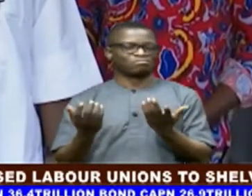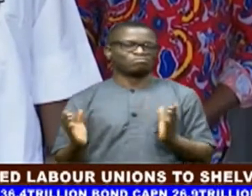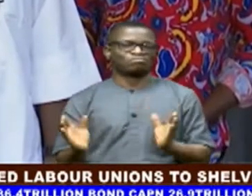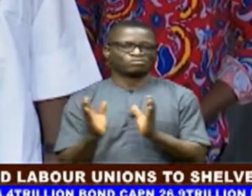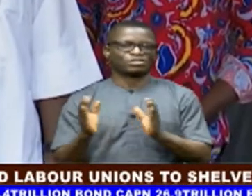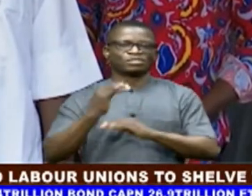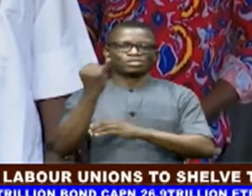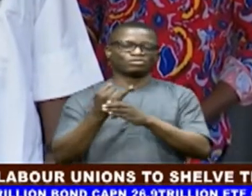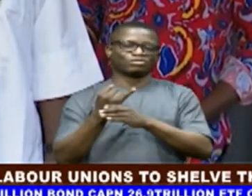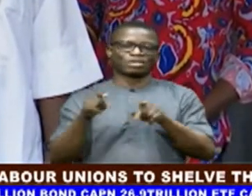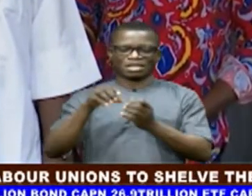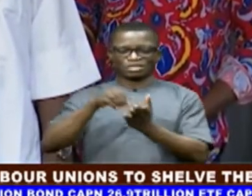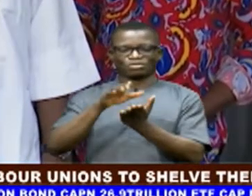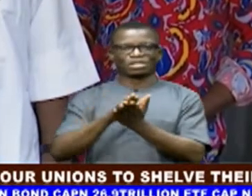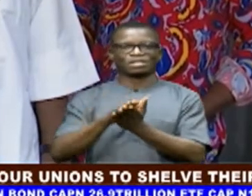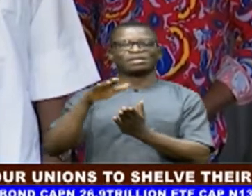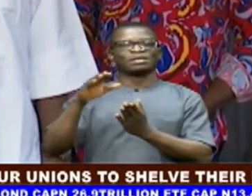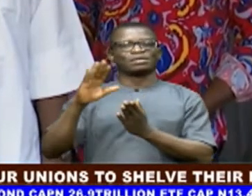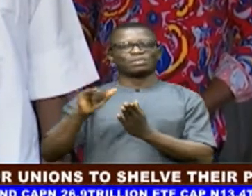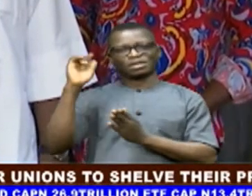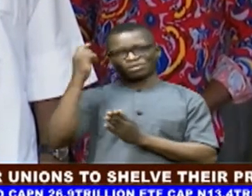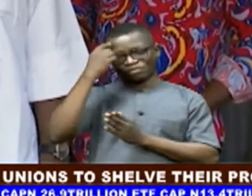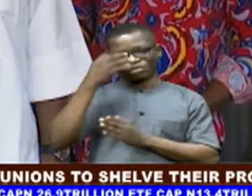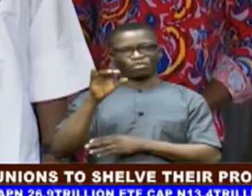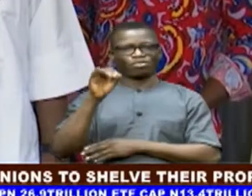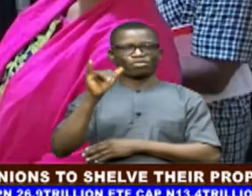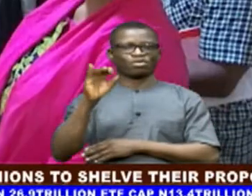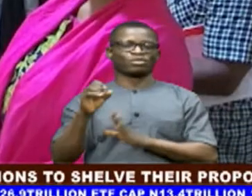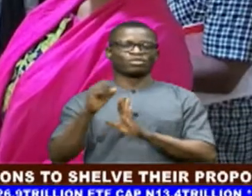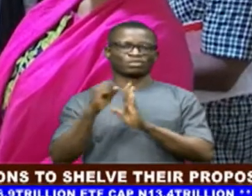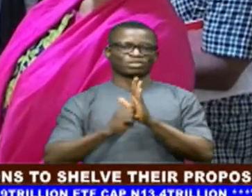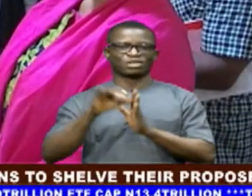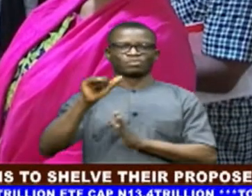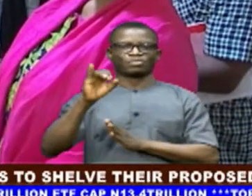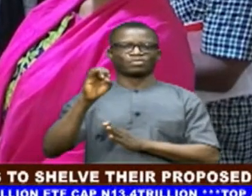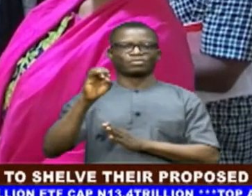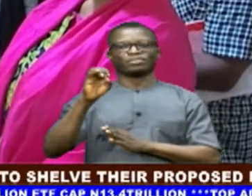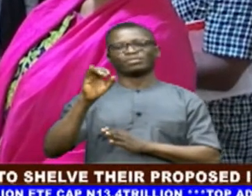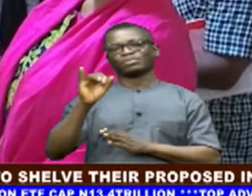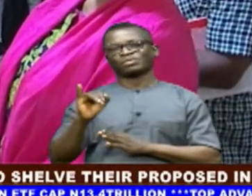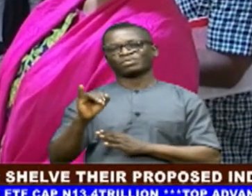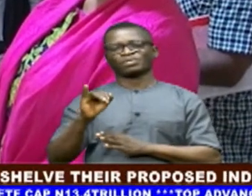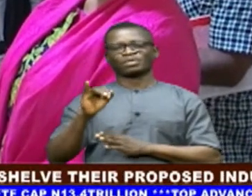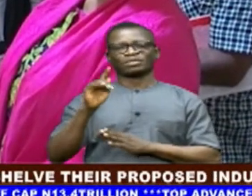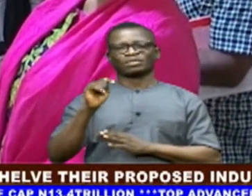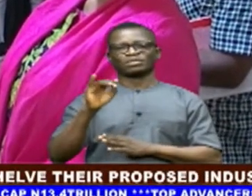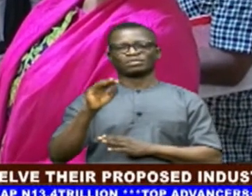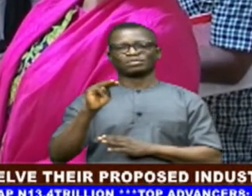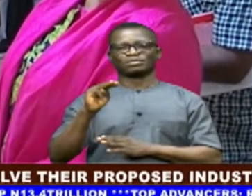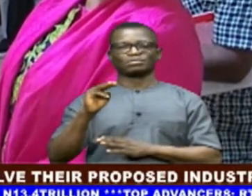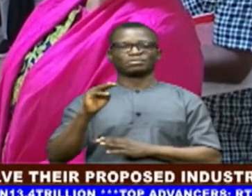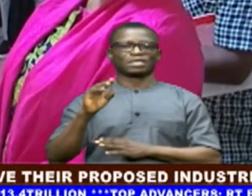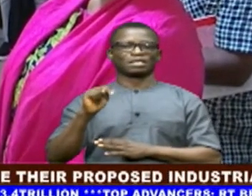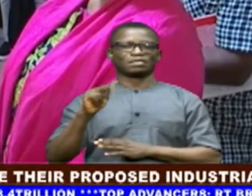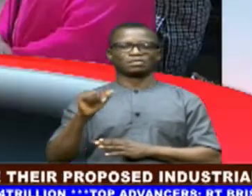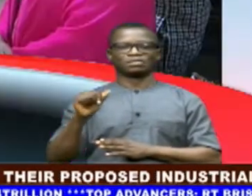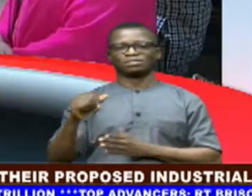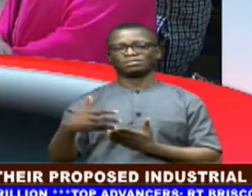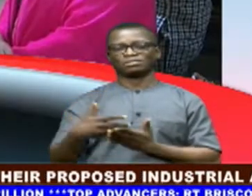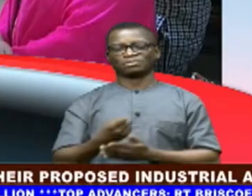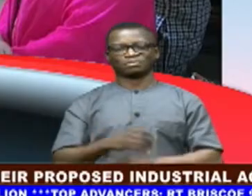as exemplified by the governor of Oyo State, Sheyi Makinde. Timothy Yusuf, NTA